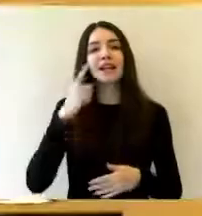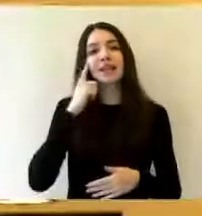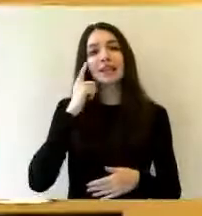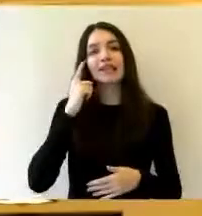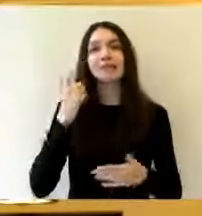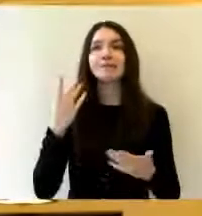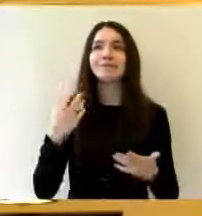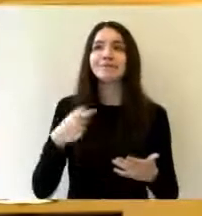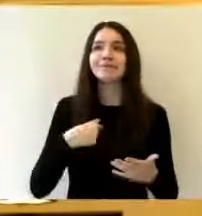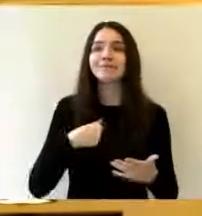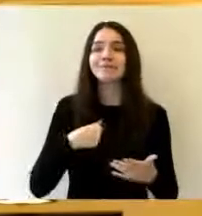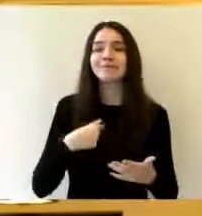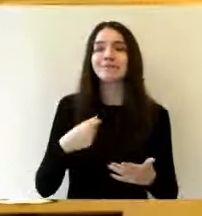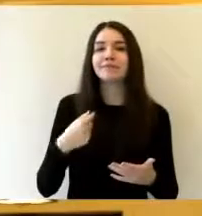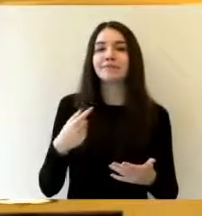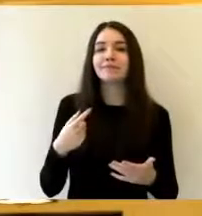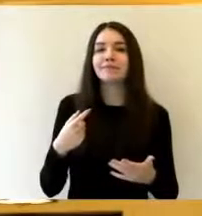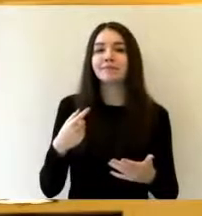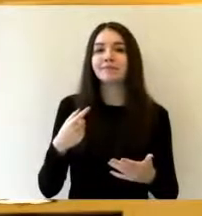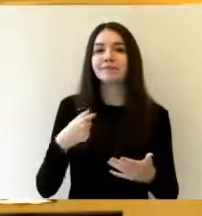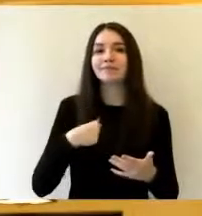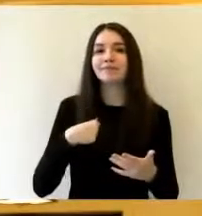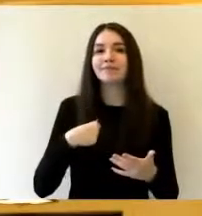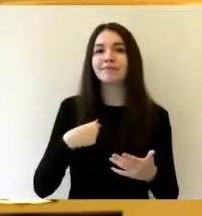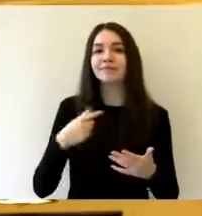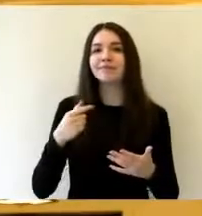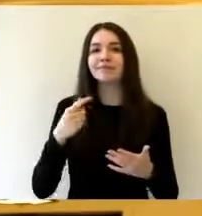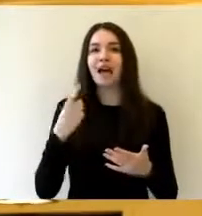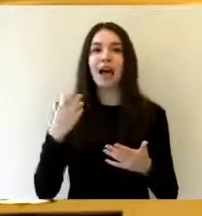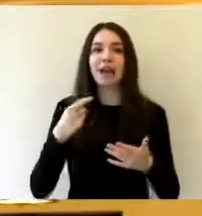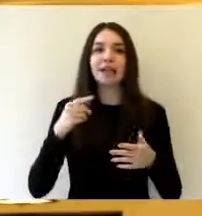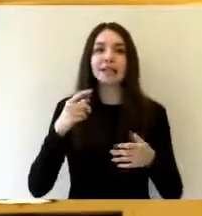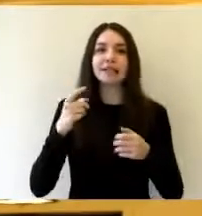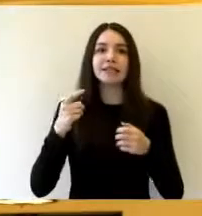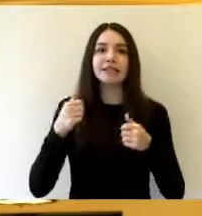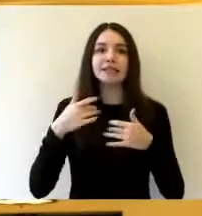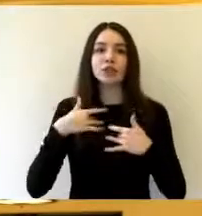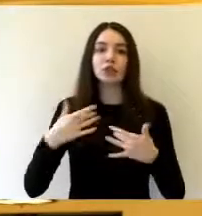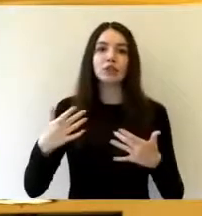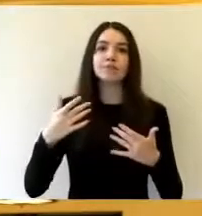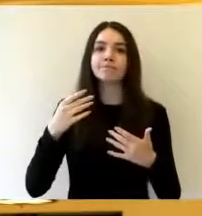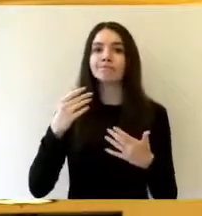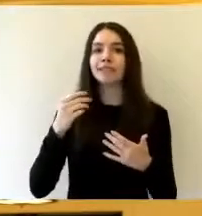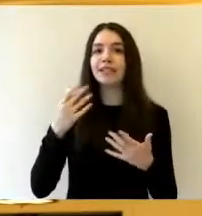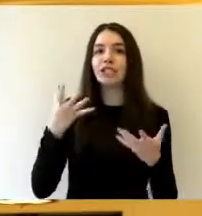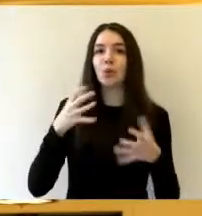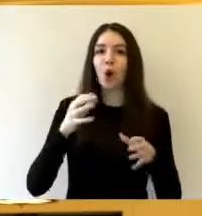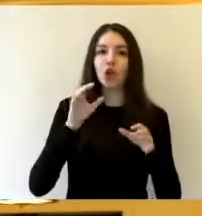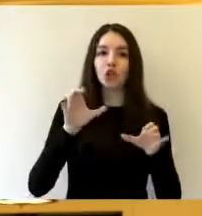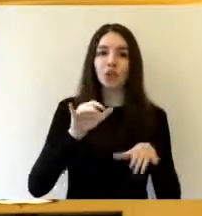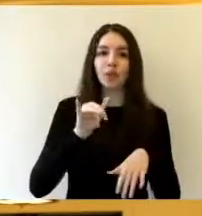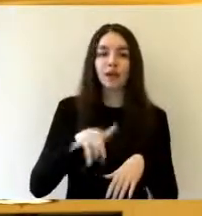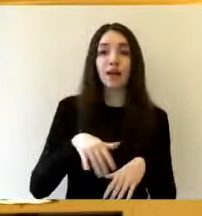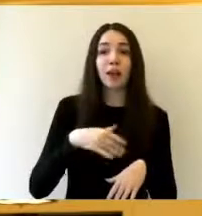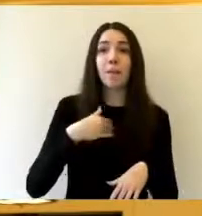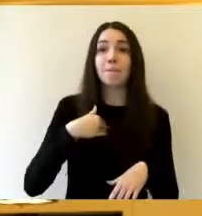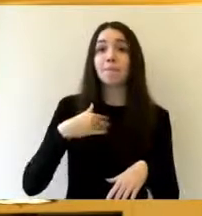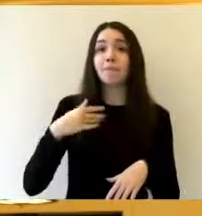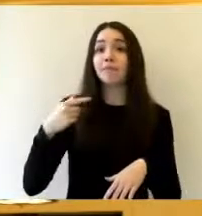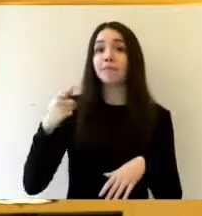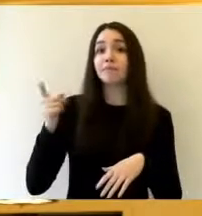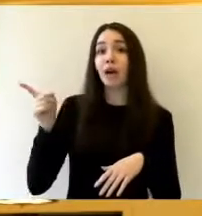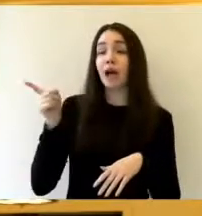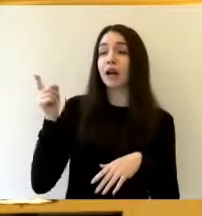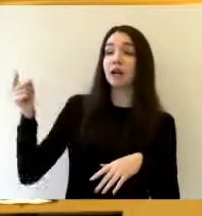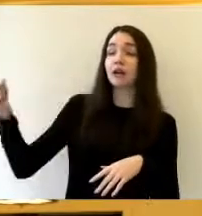began to some degree, rebel against this in my own work. During my apprenticeship, right around the corner from this monument right here, I spent a lot of